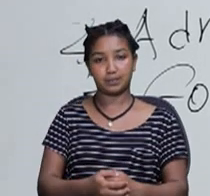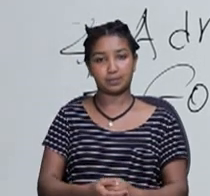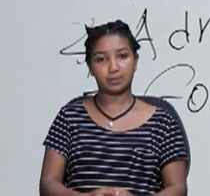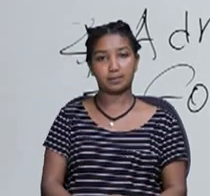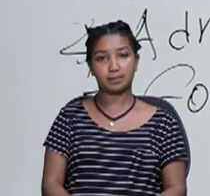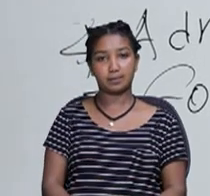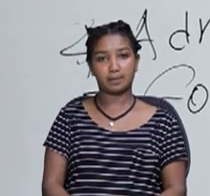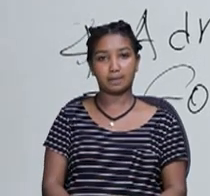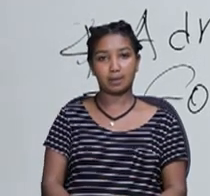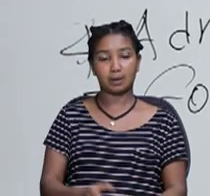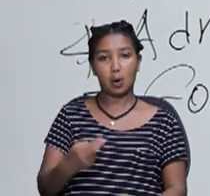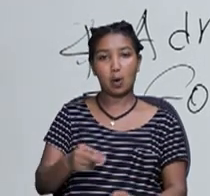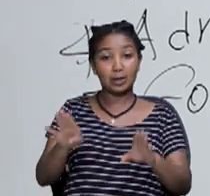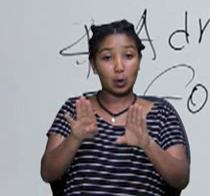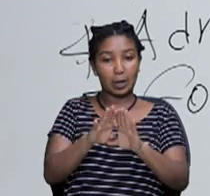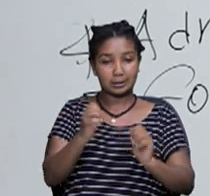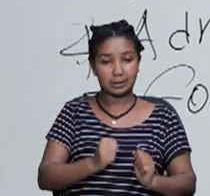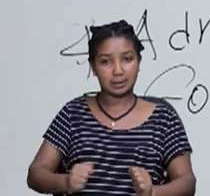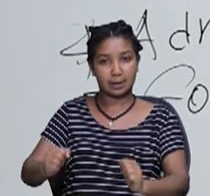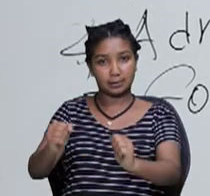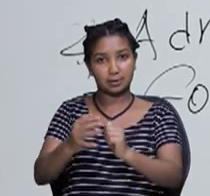hormones or endocrine systems.